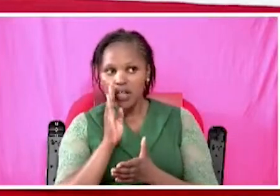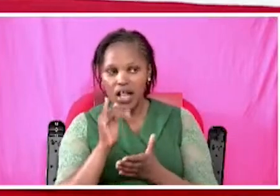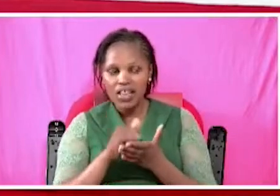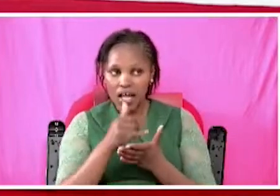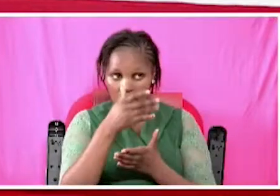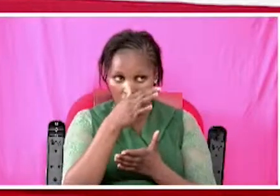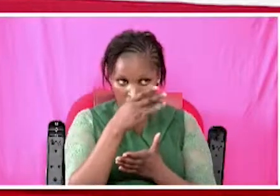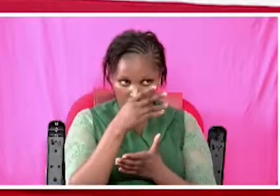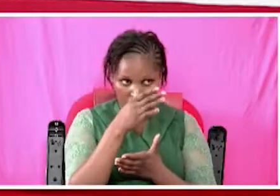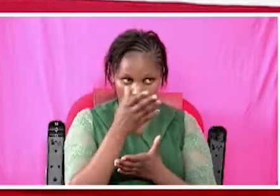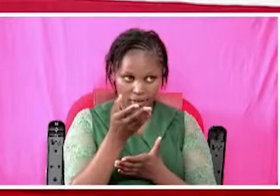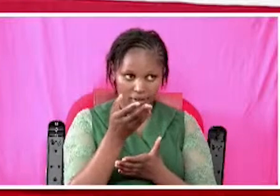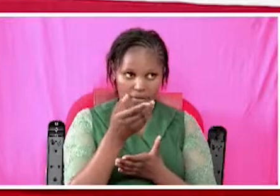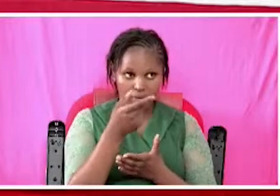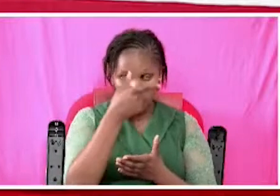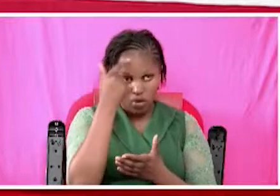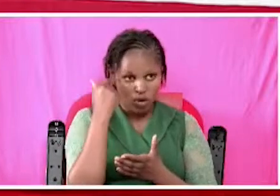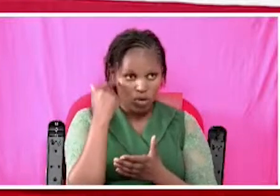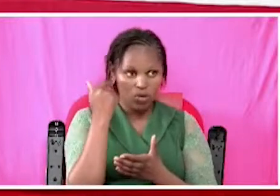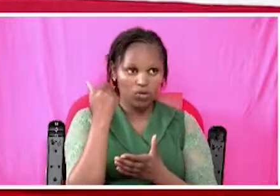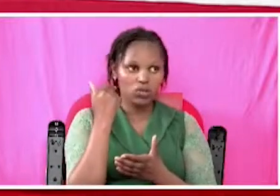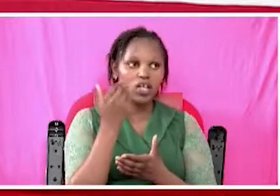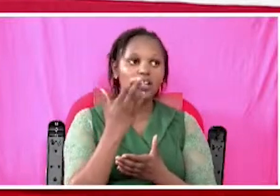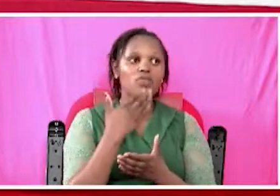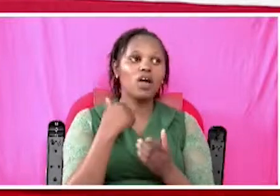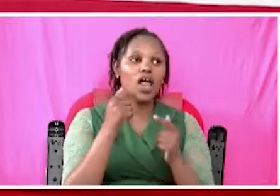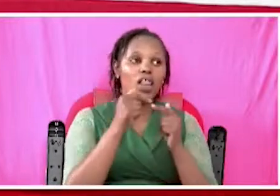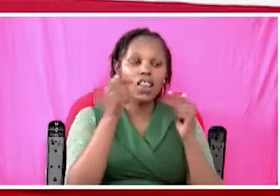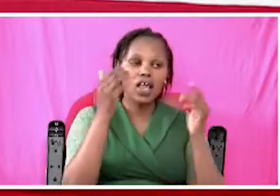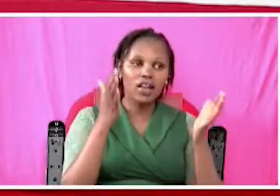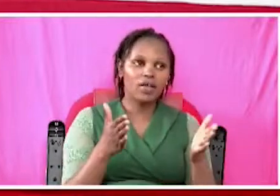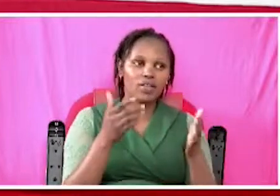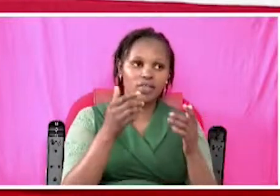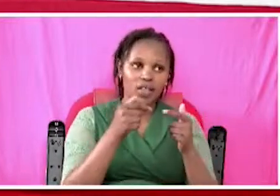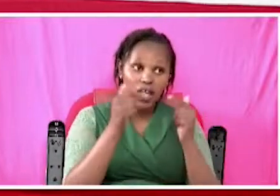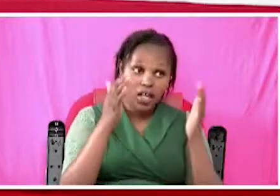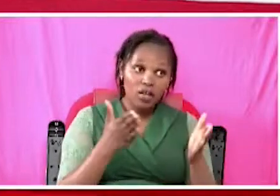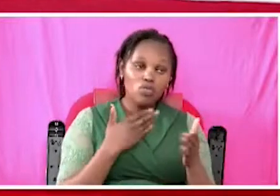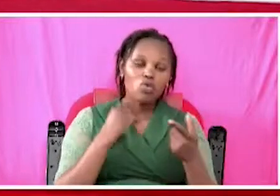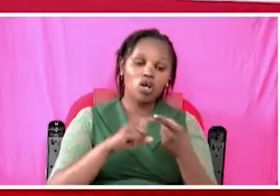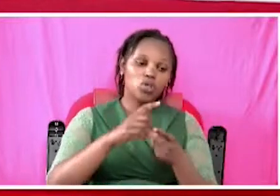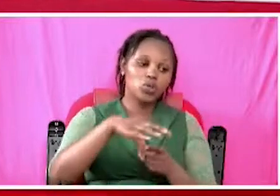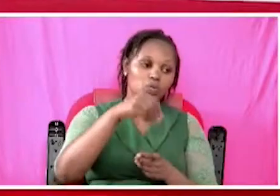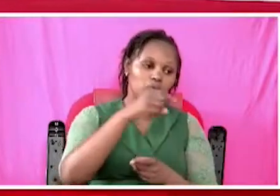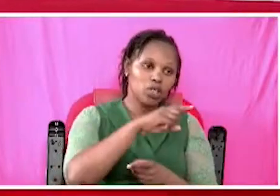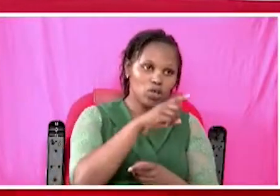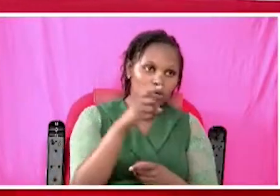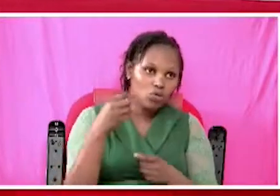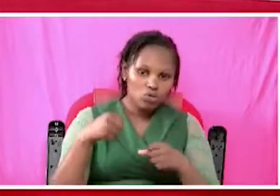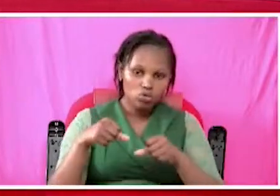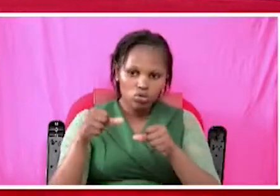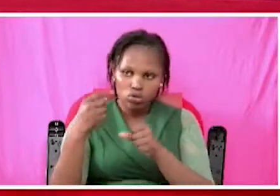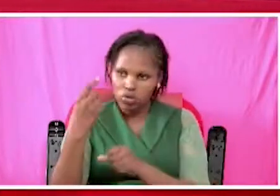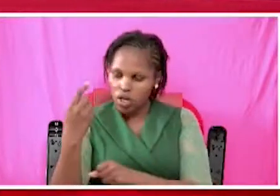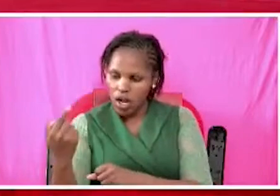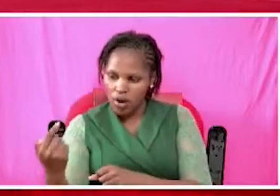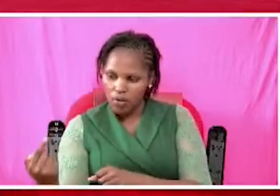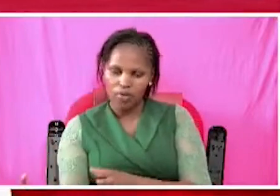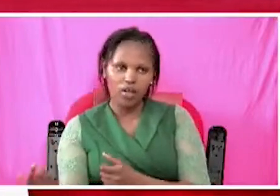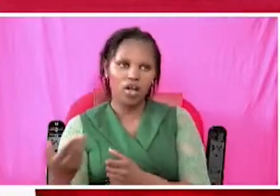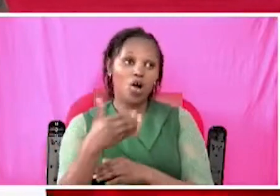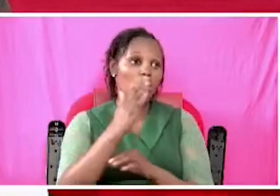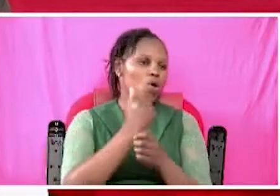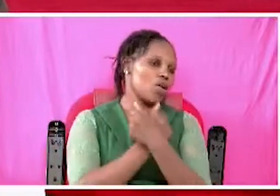hell, because the enemy wants to take you continue in the downward spiral. God loves